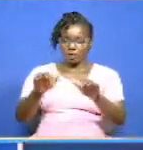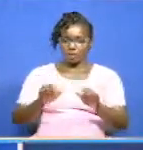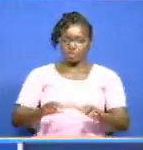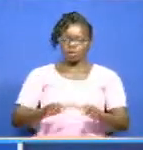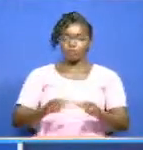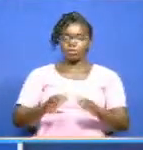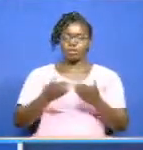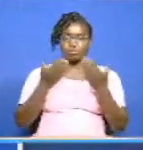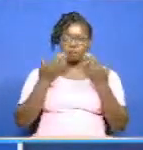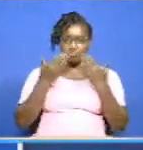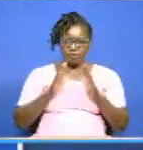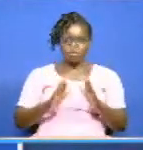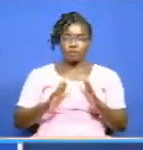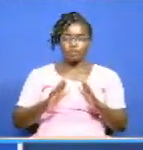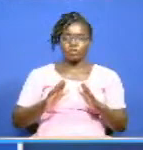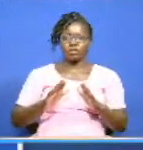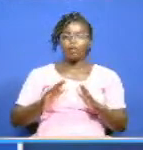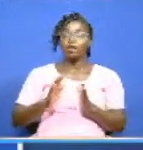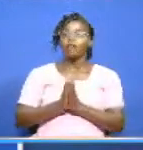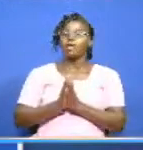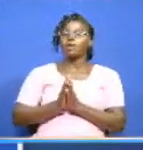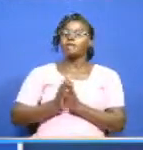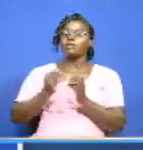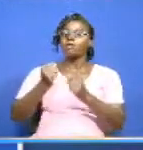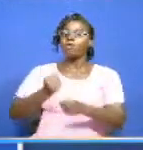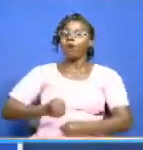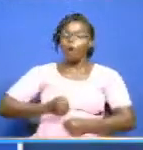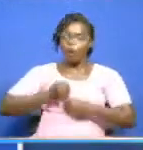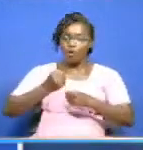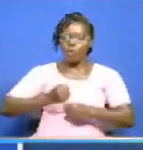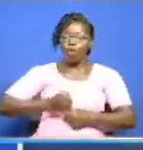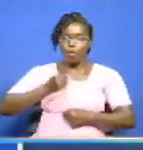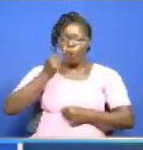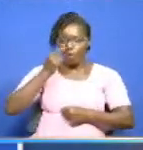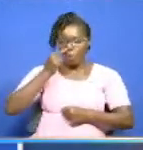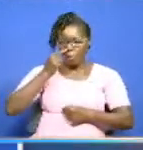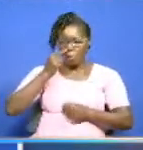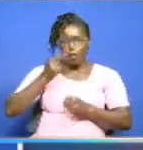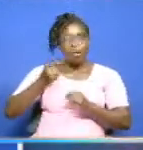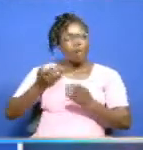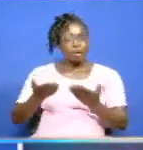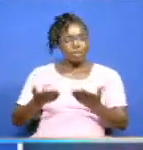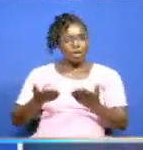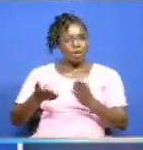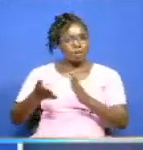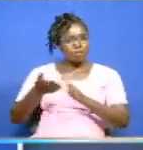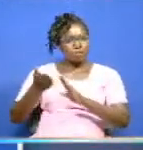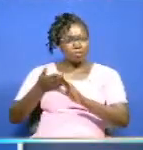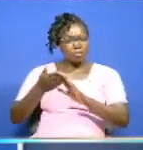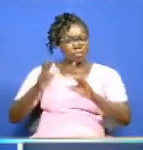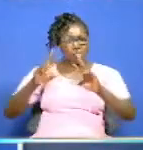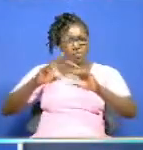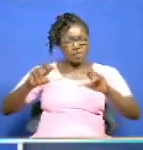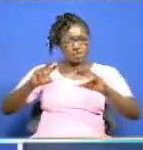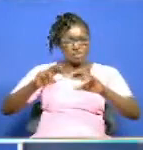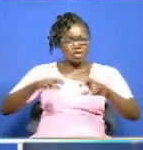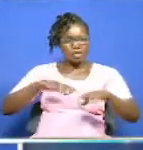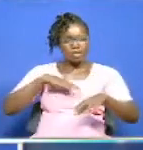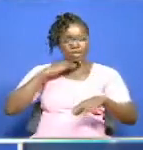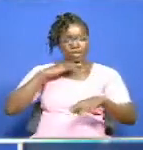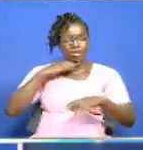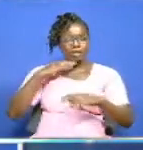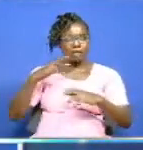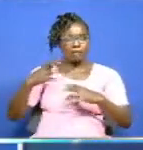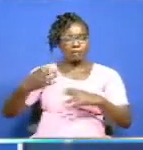Ngong Kajiado County, amid calls for an expedited probe into her untimely demise. Betty was accosted